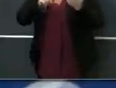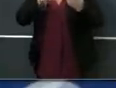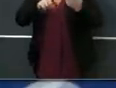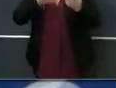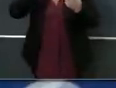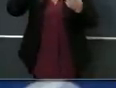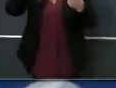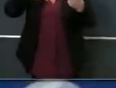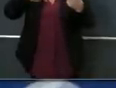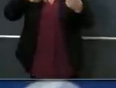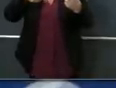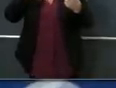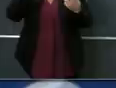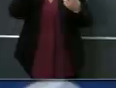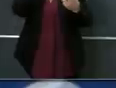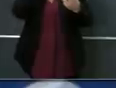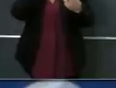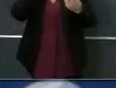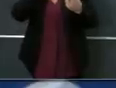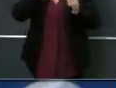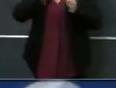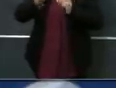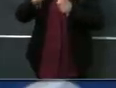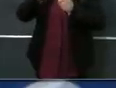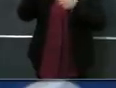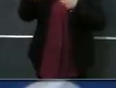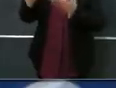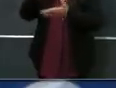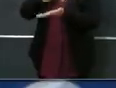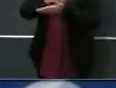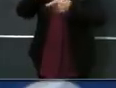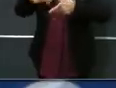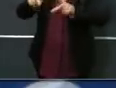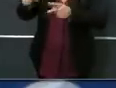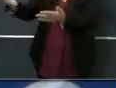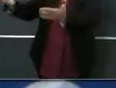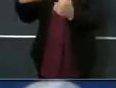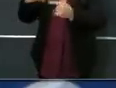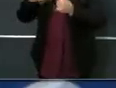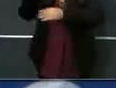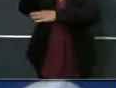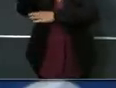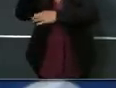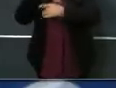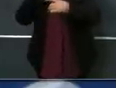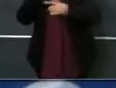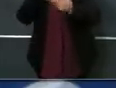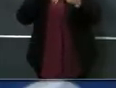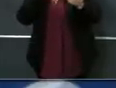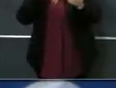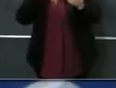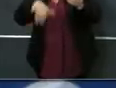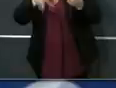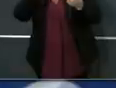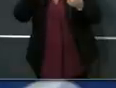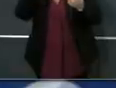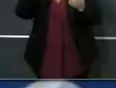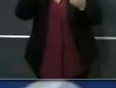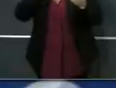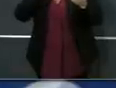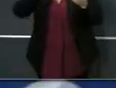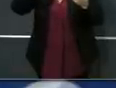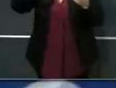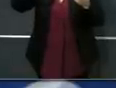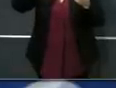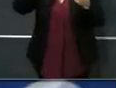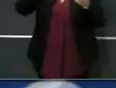for this gathering outside the Capitol, with the original applicant stating there'd be 500 participants. Why would the CHP grant a permit